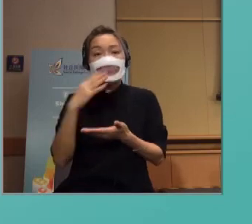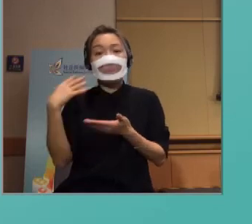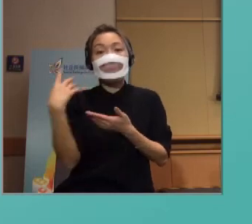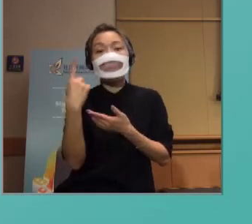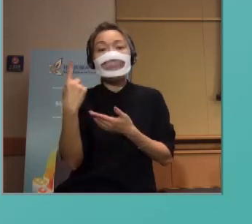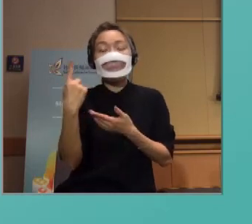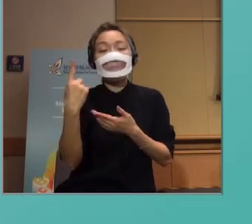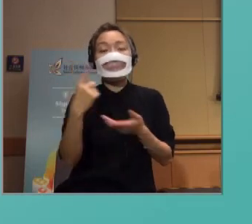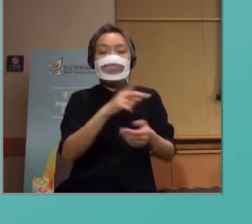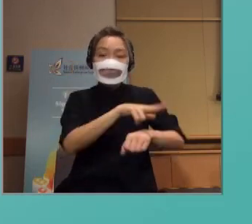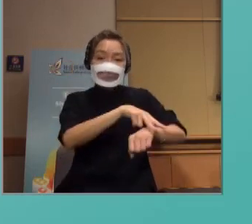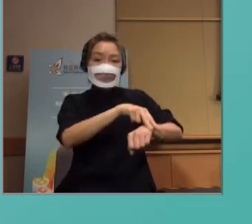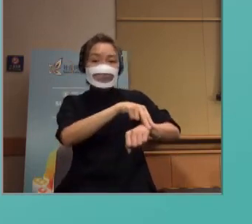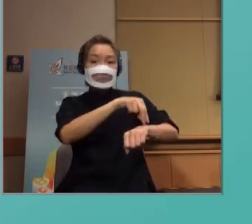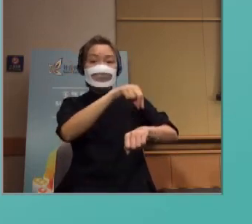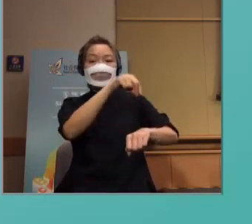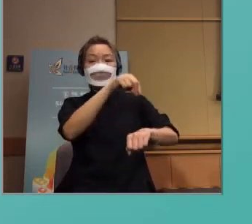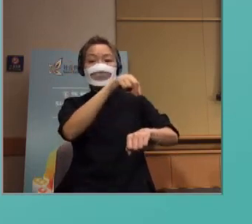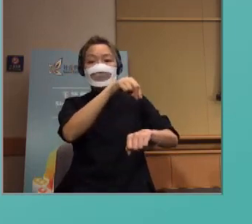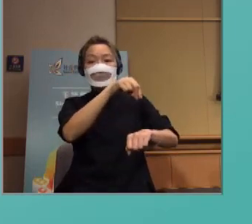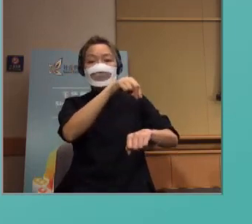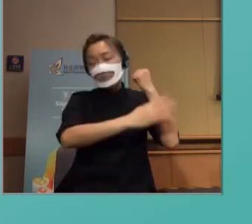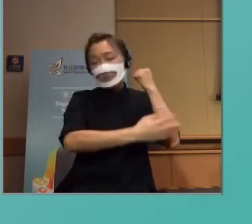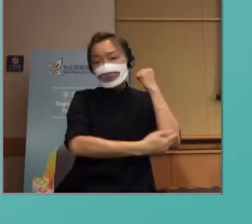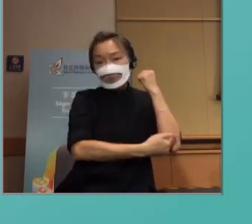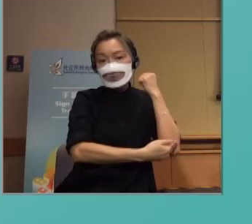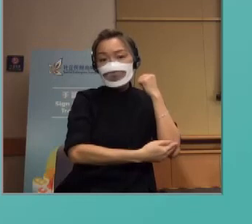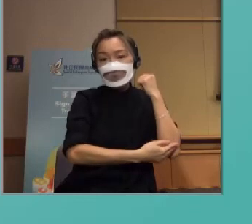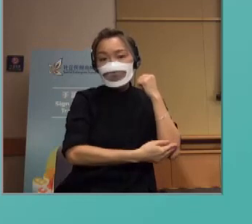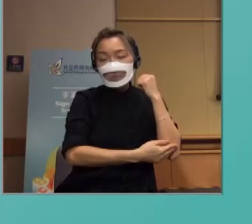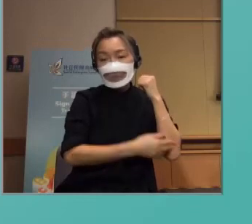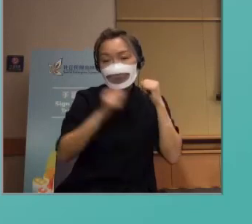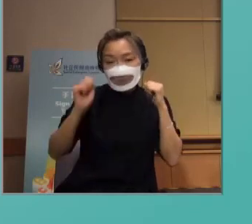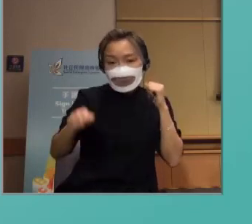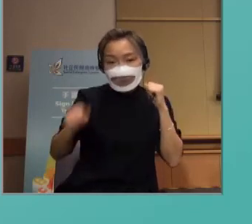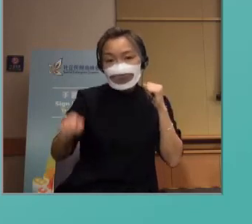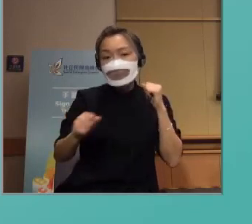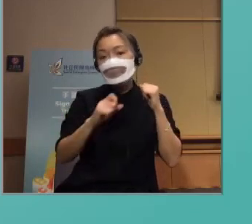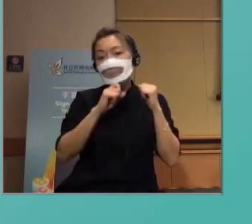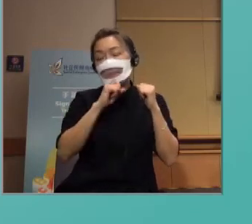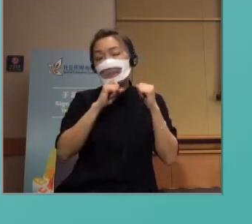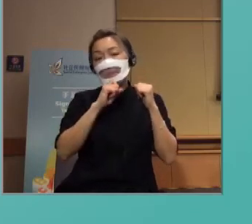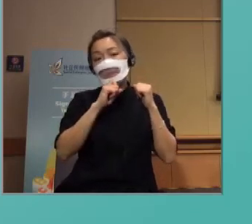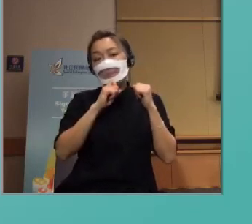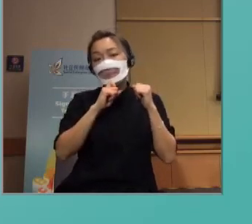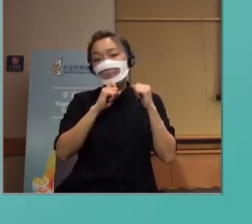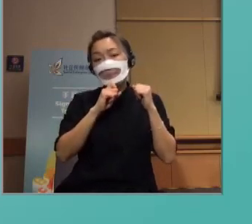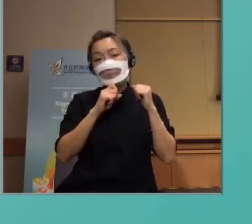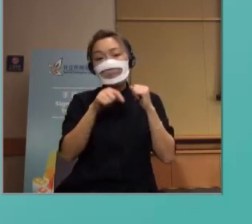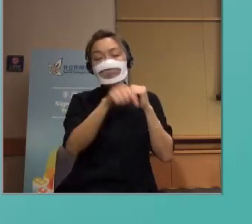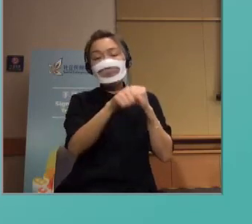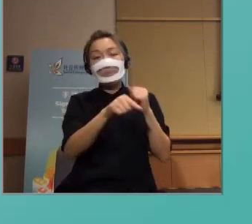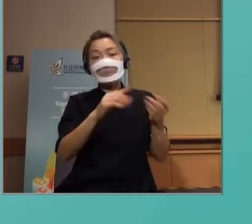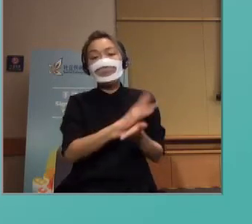a lot, because back in 2015, when Bitcoin was only $300 to one Bitcoin at that time, my client offered to pay